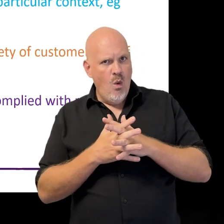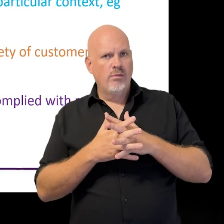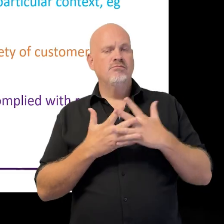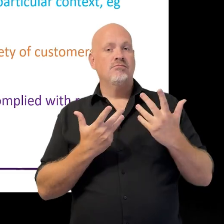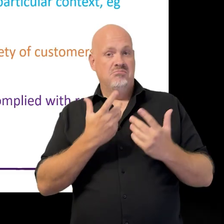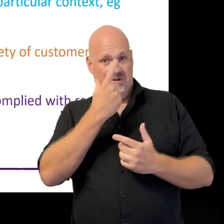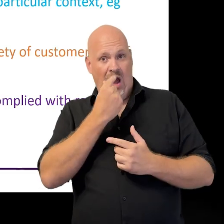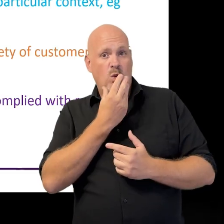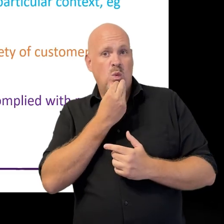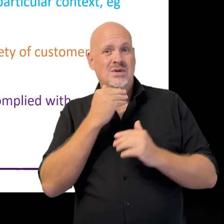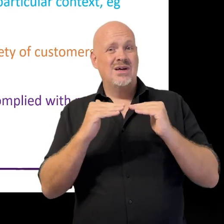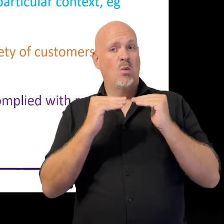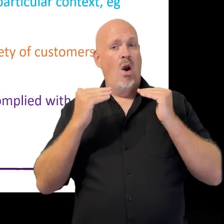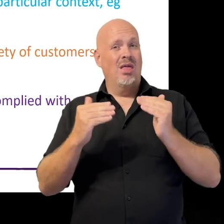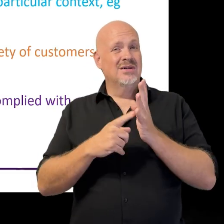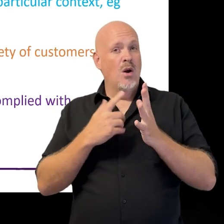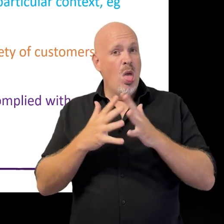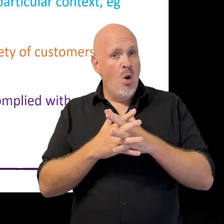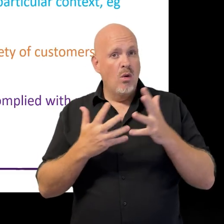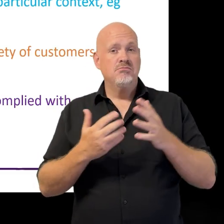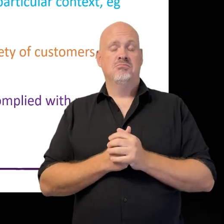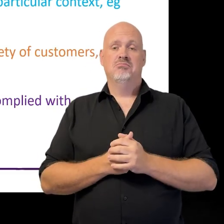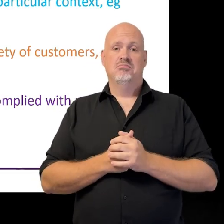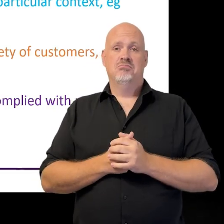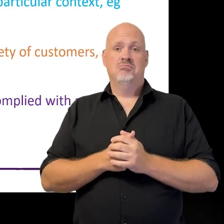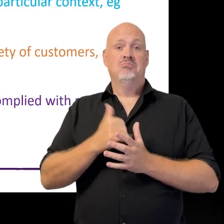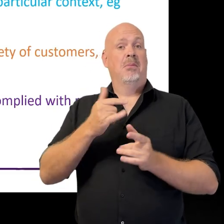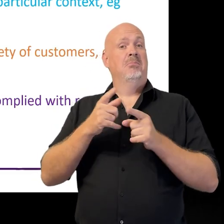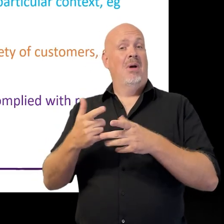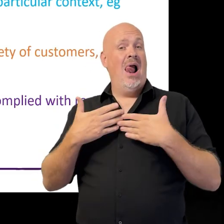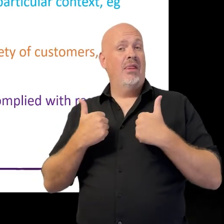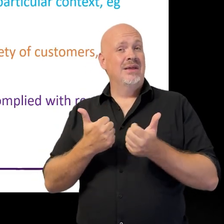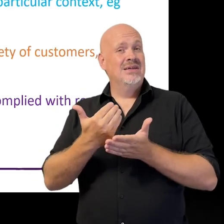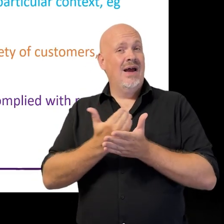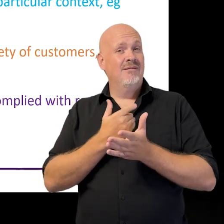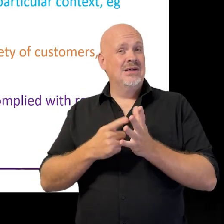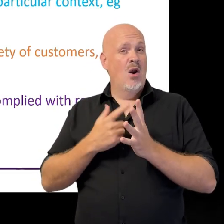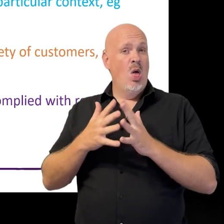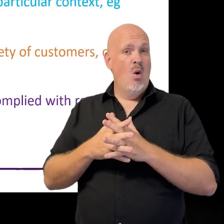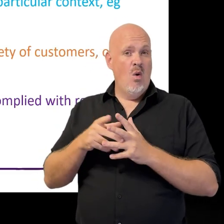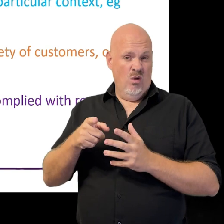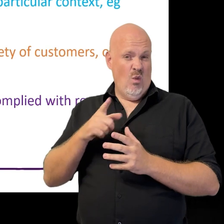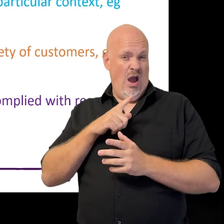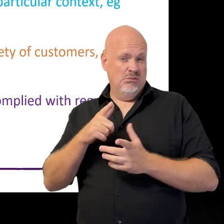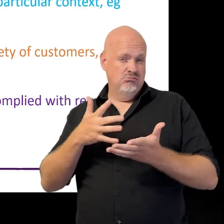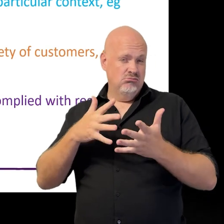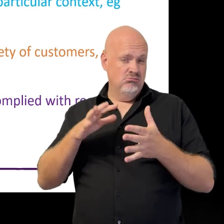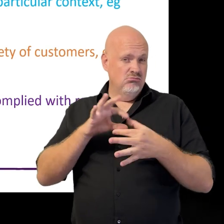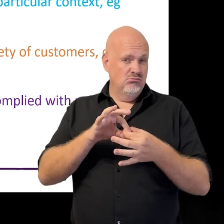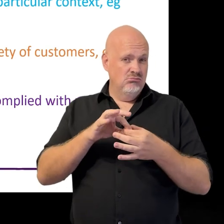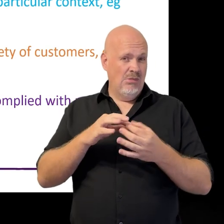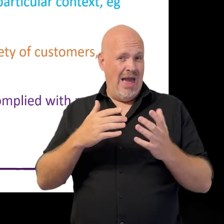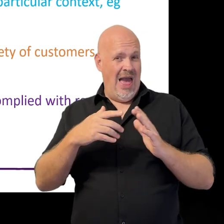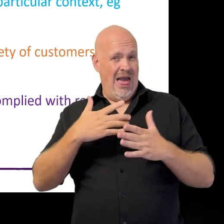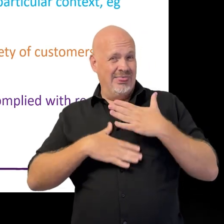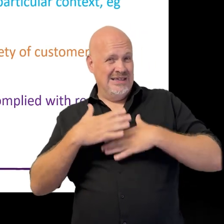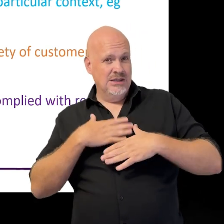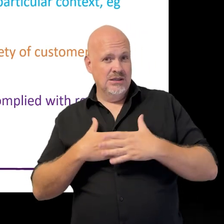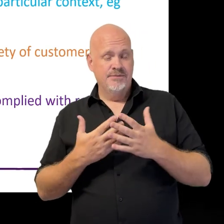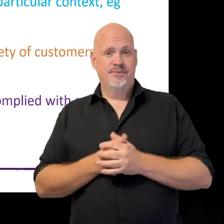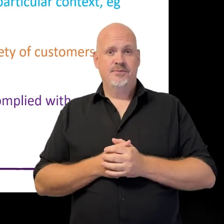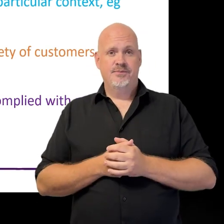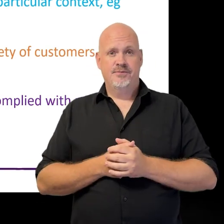law. People will tend to go for that because it's very much the first thing that comes to mind when we think about ethics and